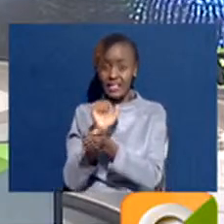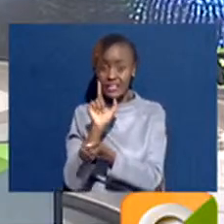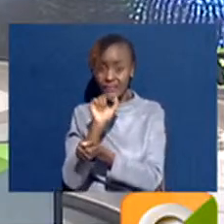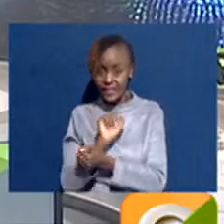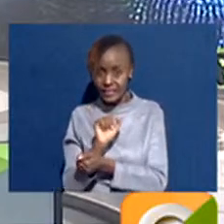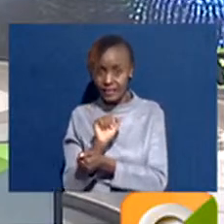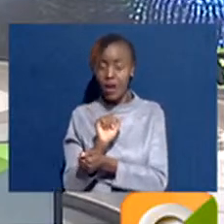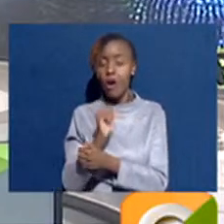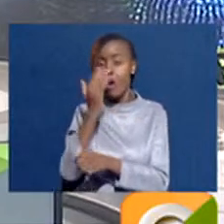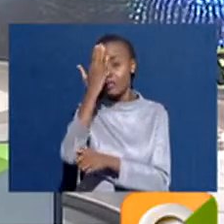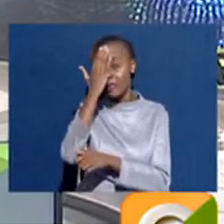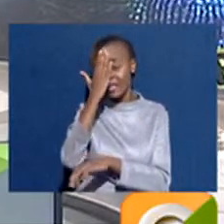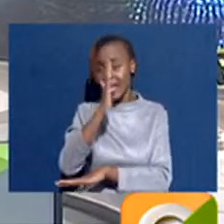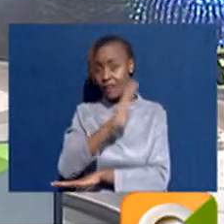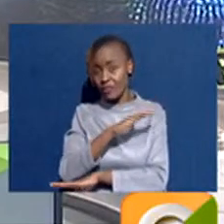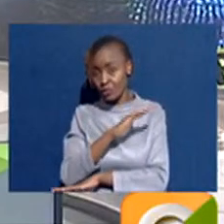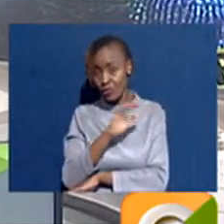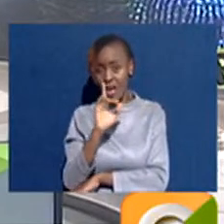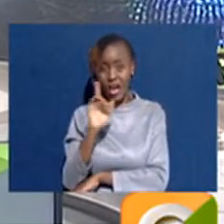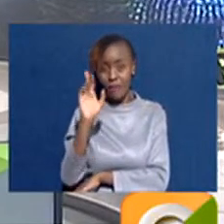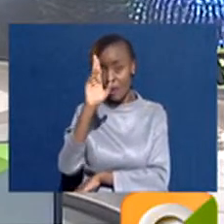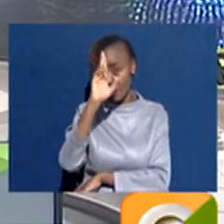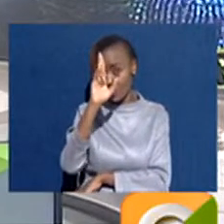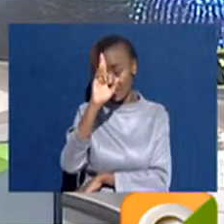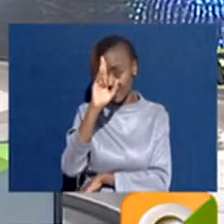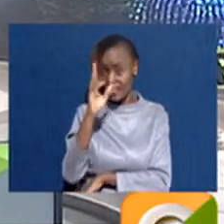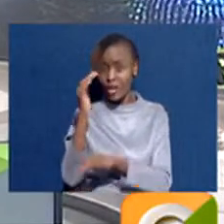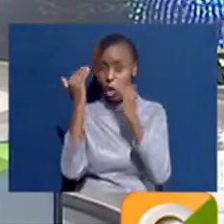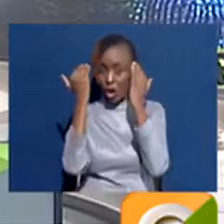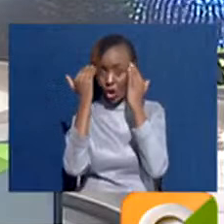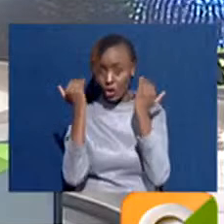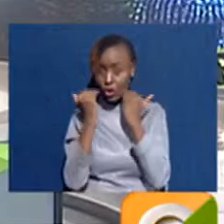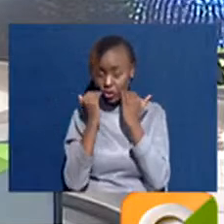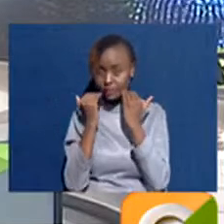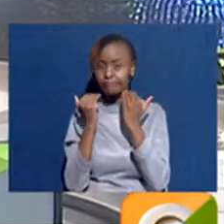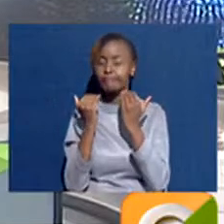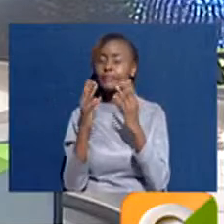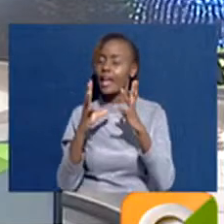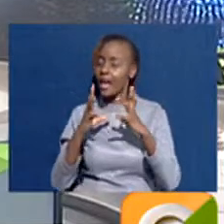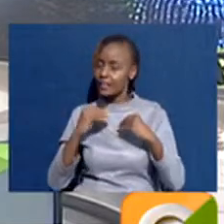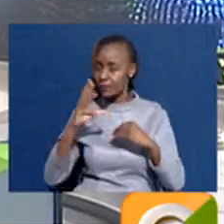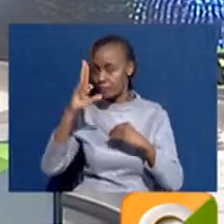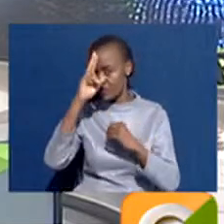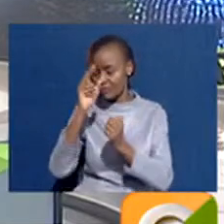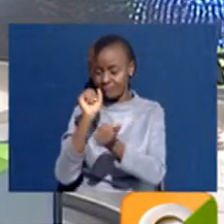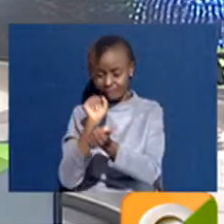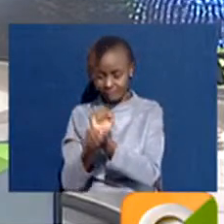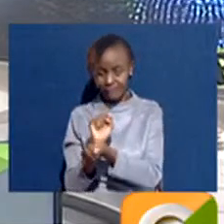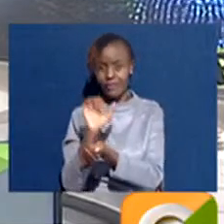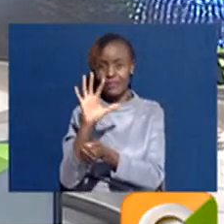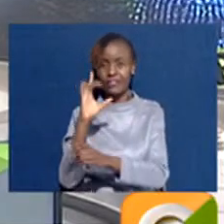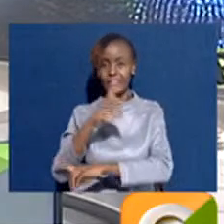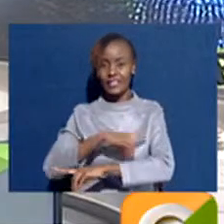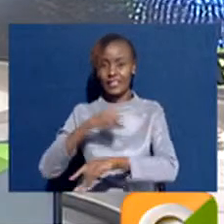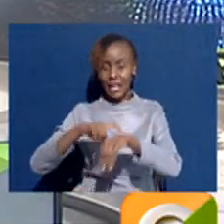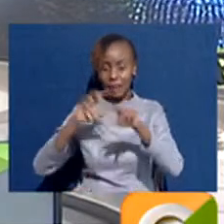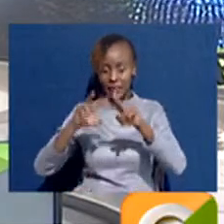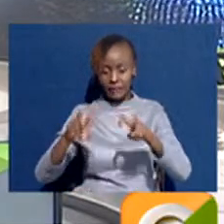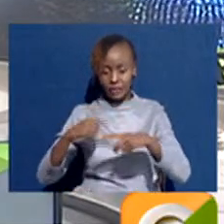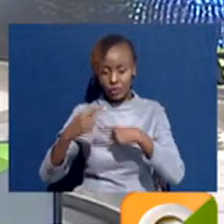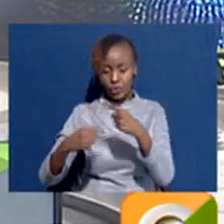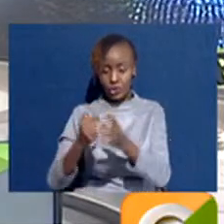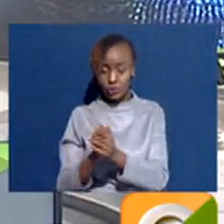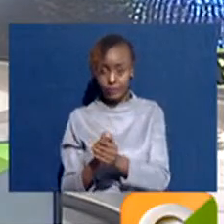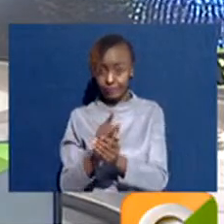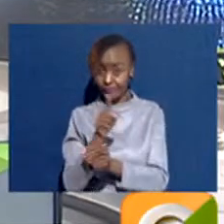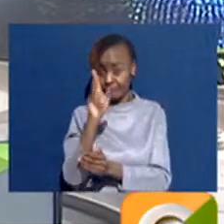Monday afternoon, where police were granted the nod to hold her for 5 days as investigations continue. Detectives